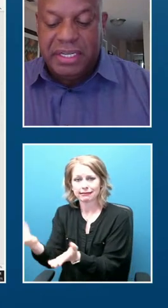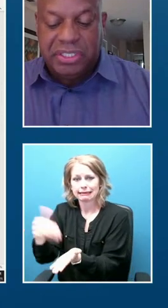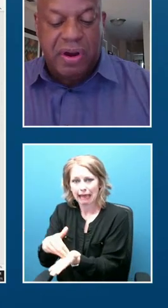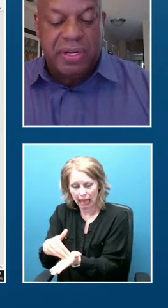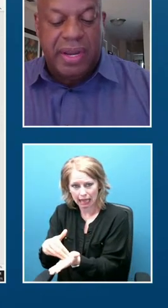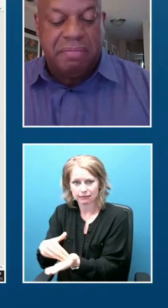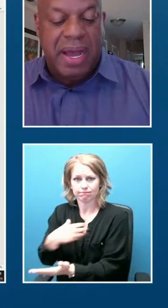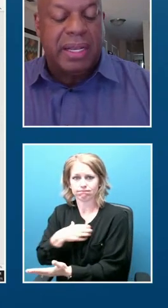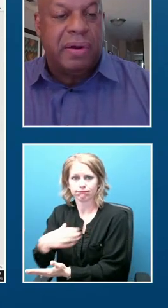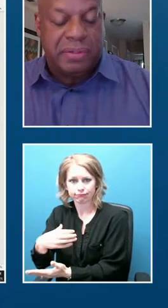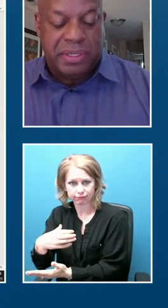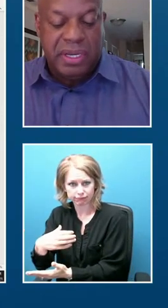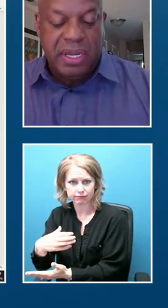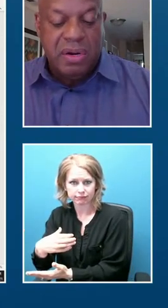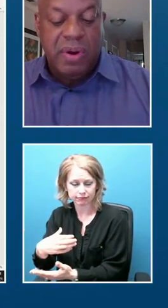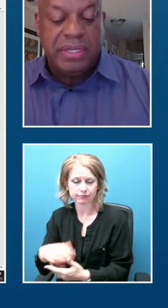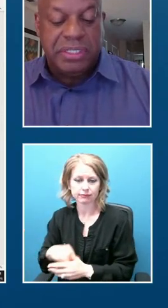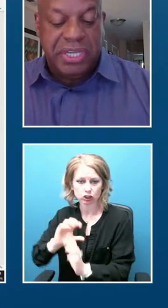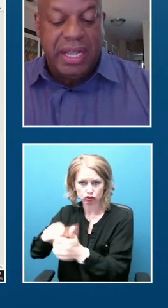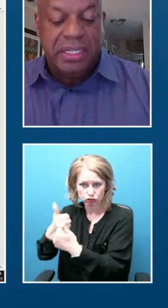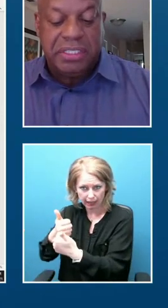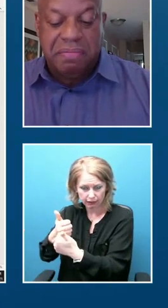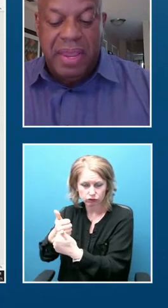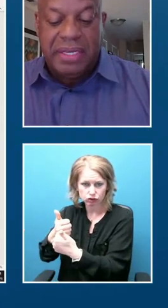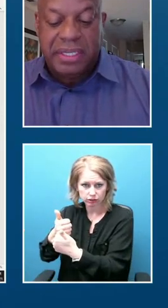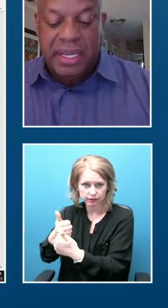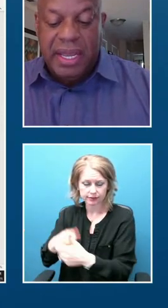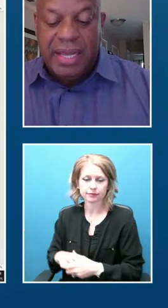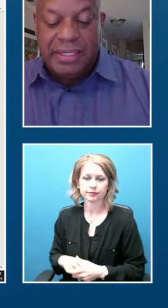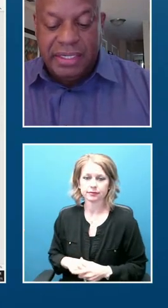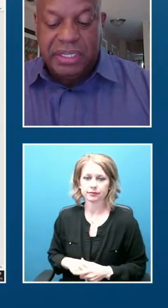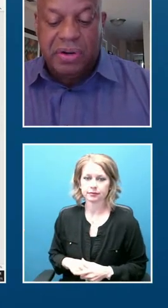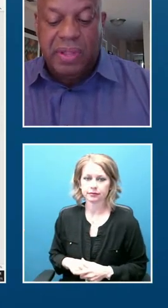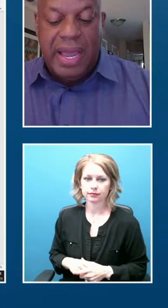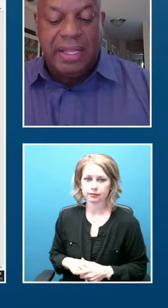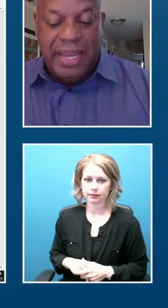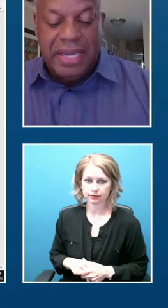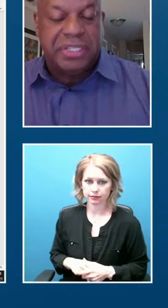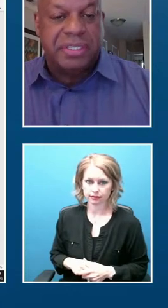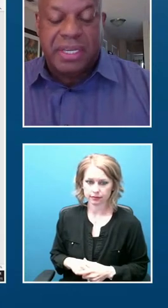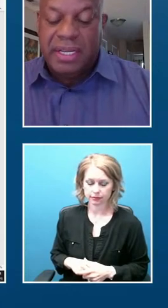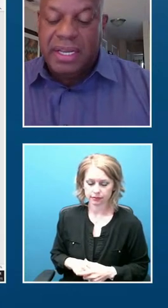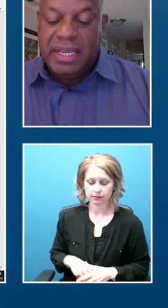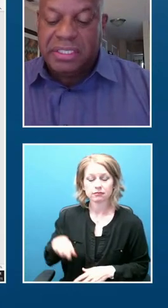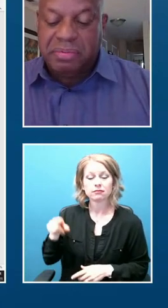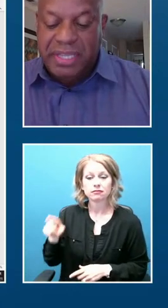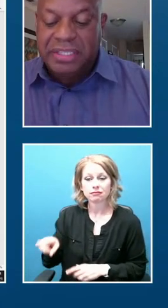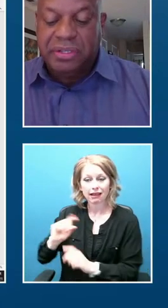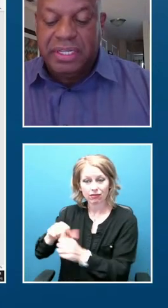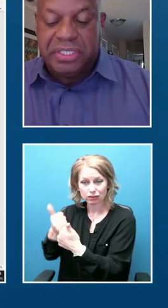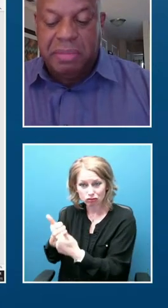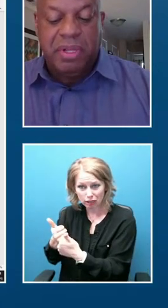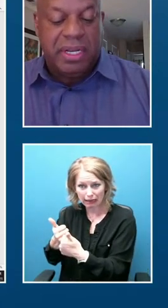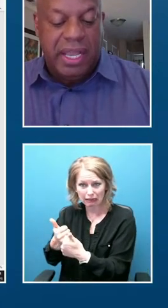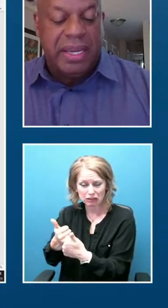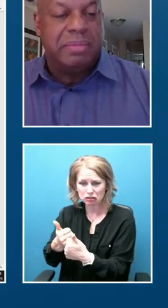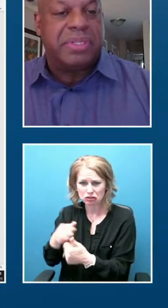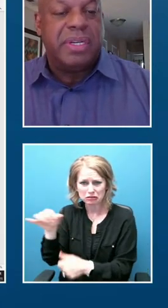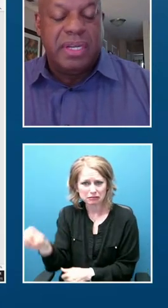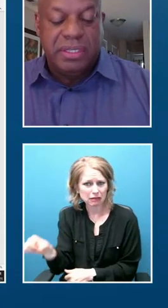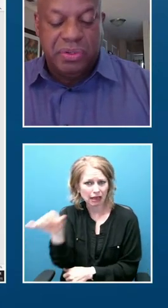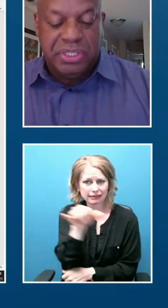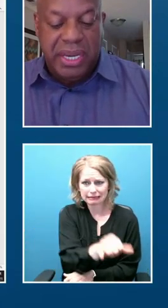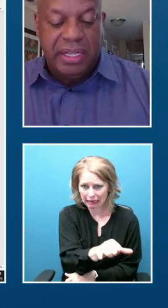DNC charter and bylaws, where the challenge makes identical allegations and substantially similar